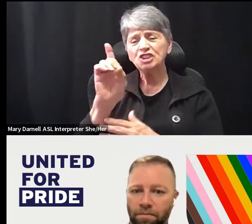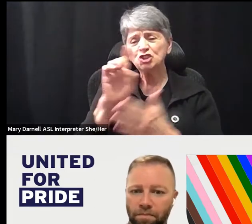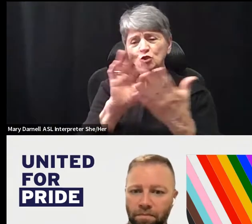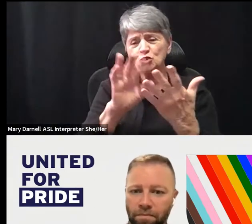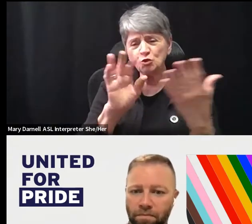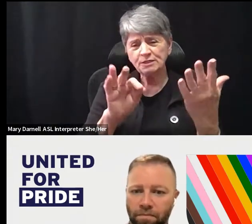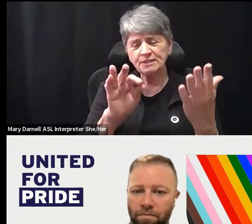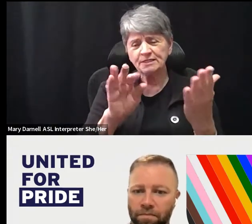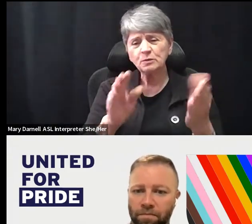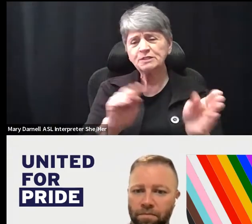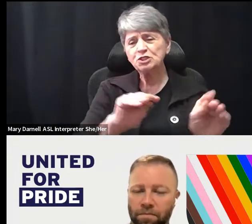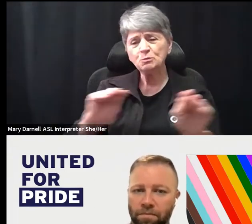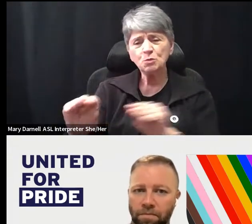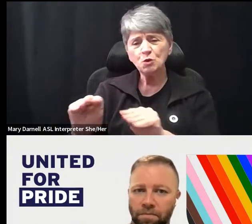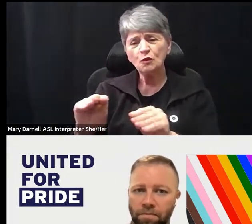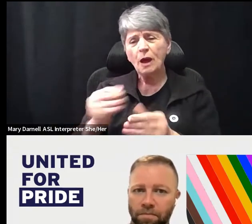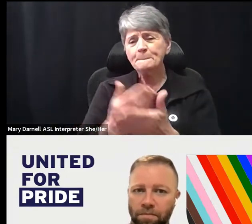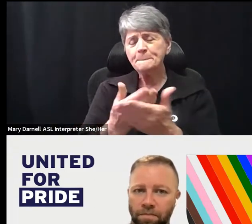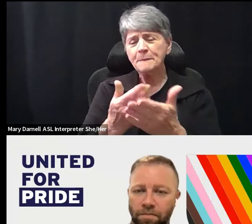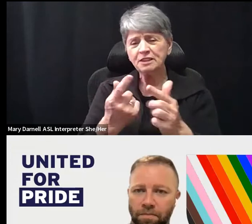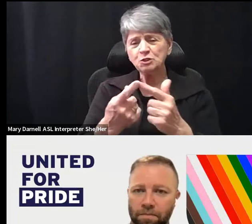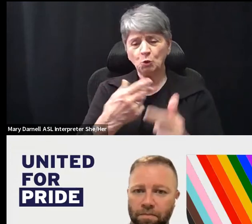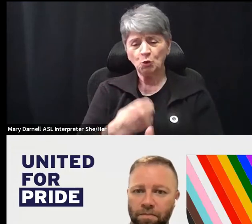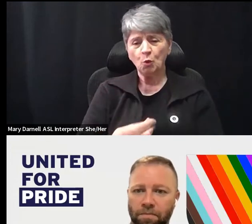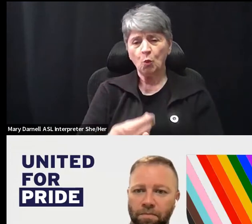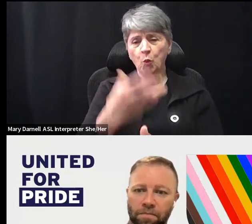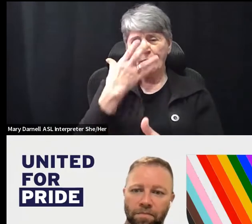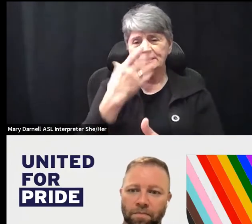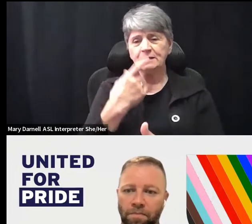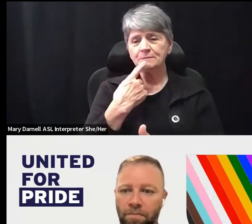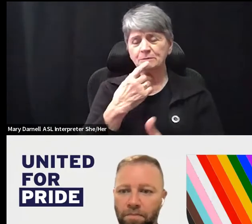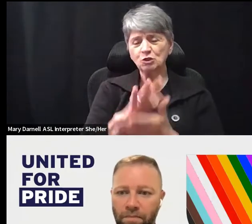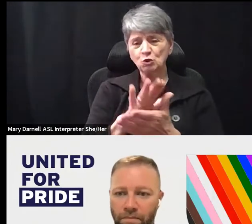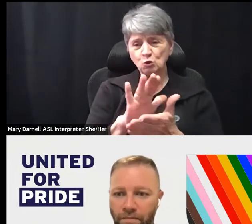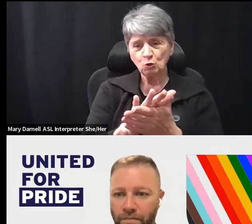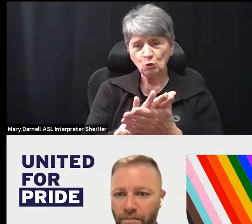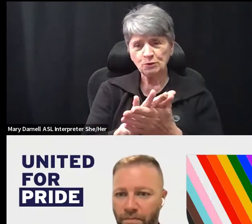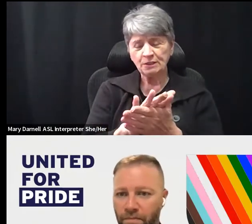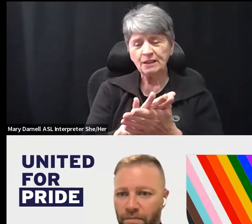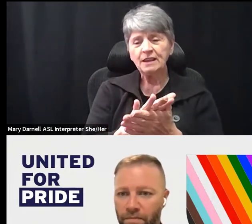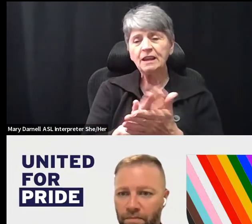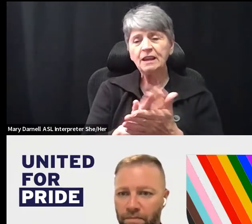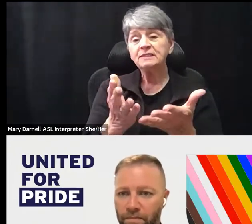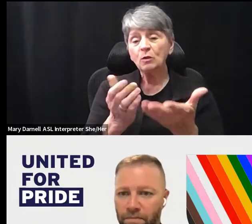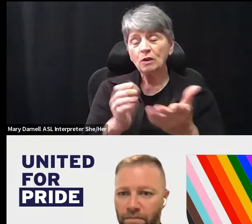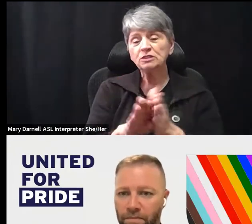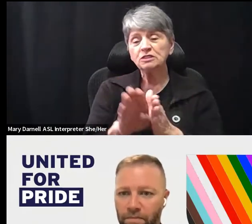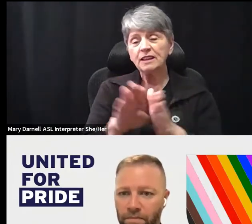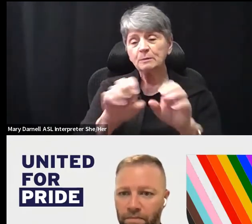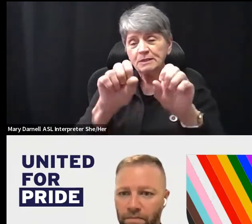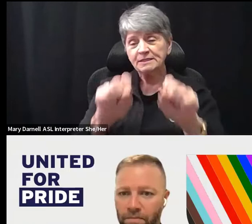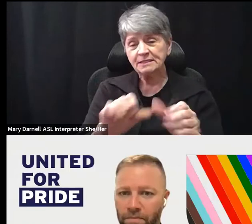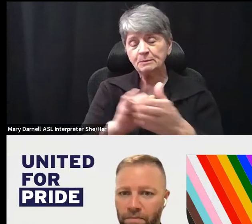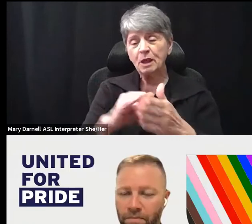white segregationist academies in the South. The legacy of dismantling public education in favor of a system designed to benefit and uphold